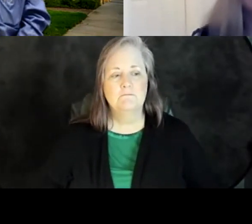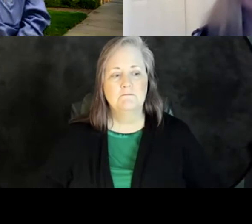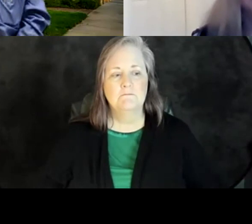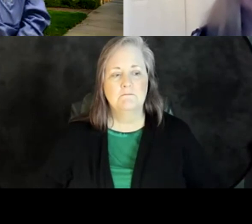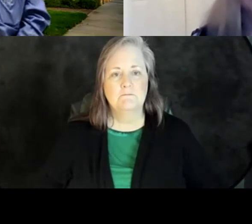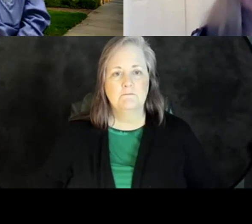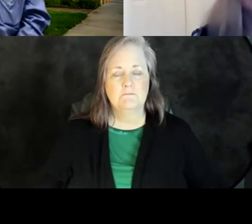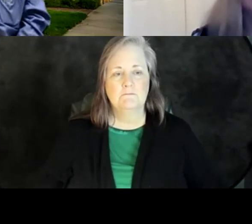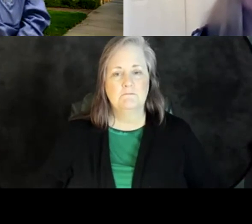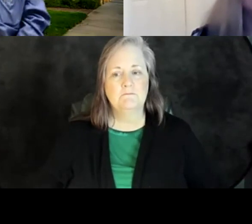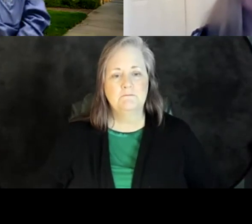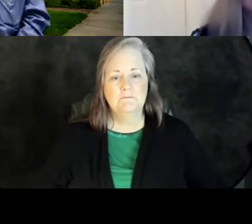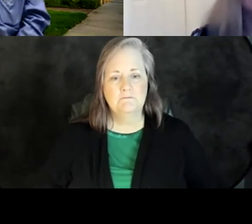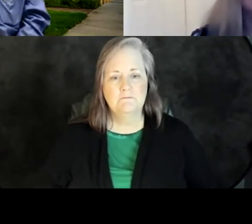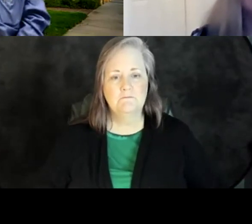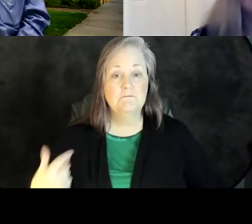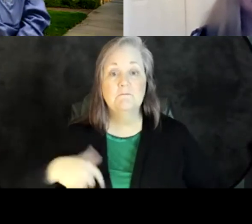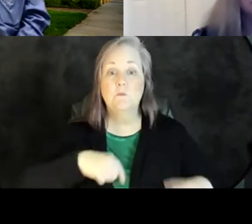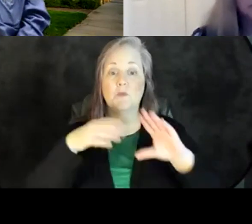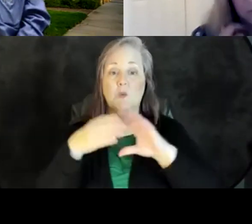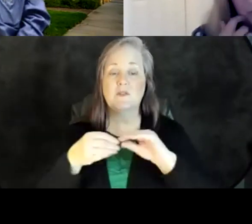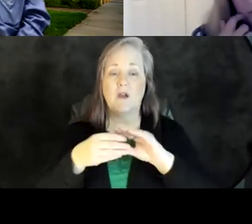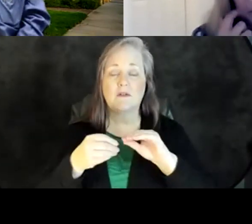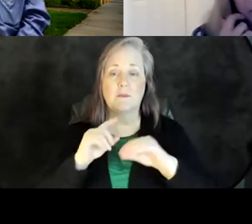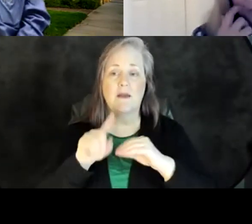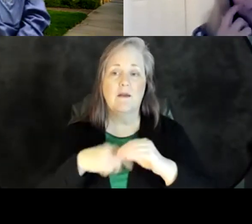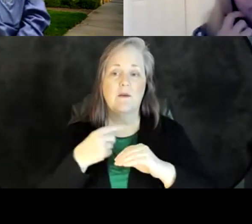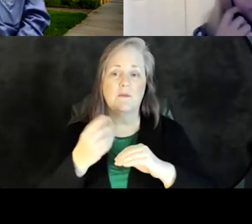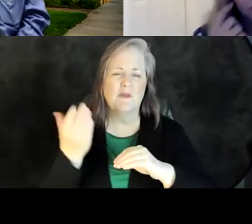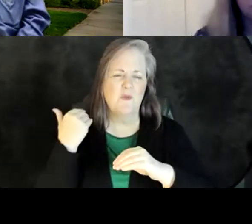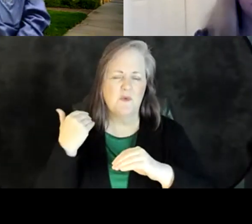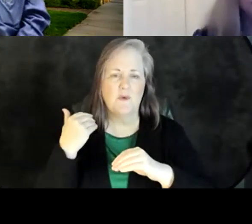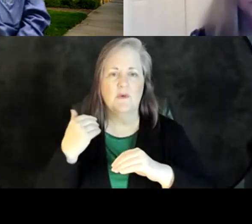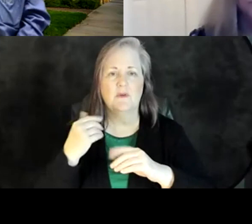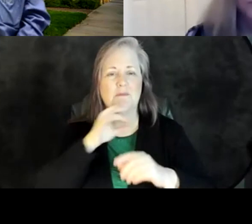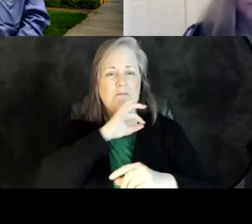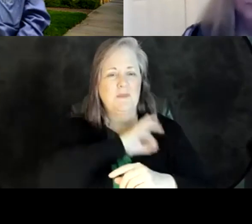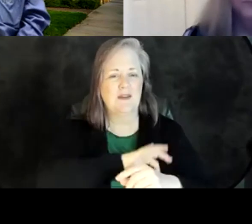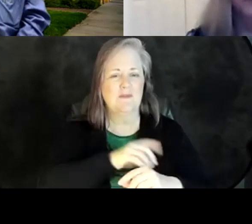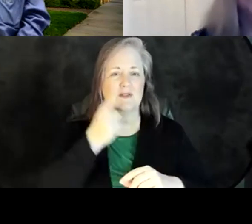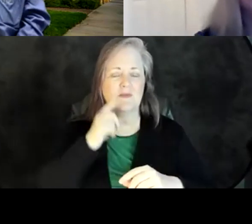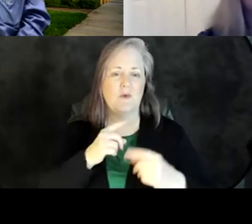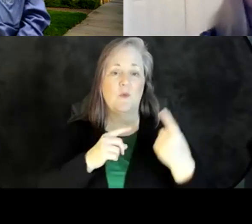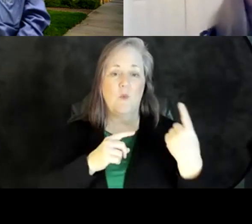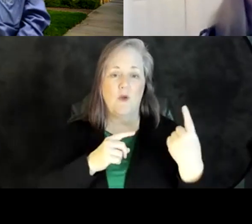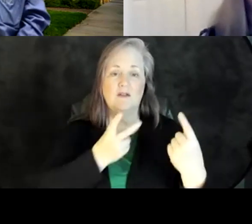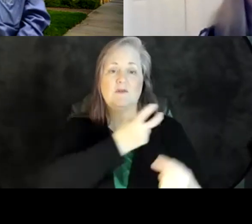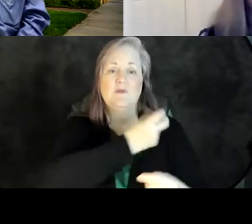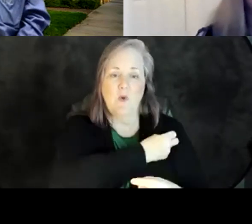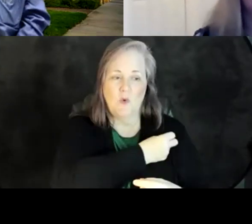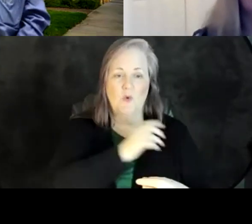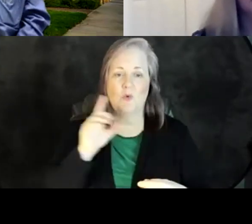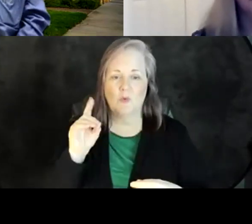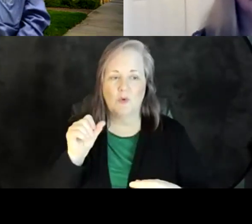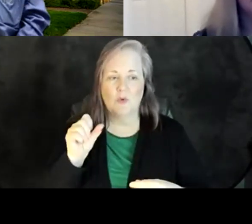We talked a little earlier about the kind of specific benefits of a one-dose vaccine, and there's a question